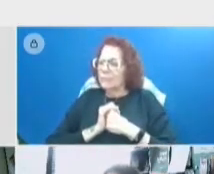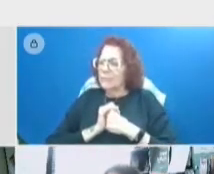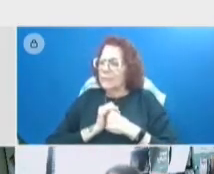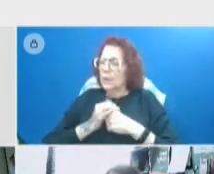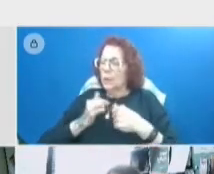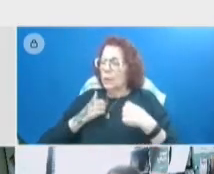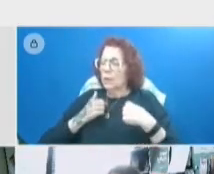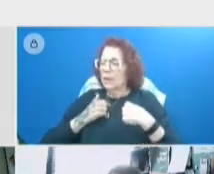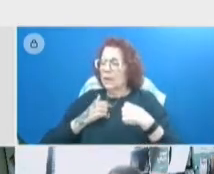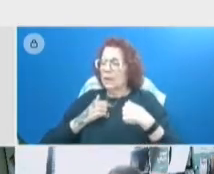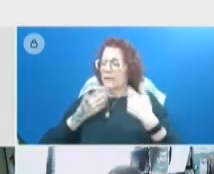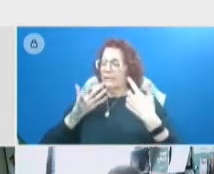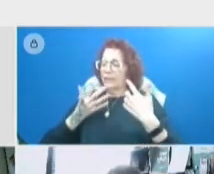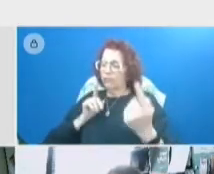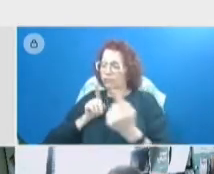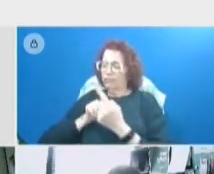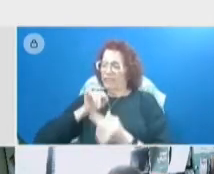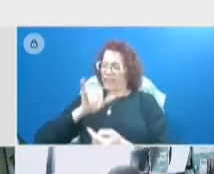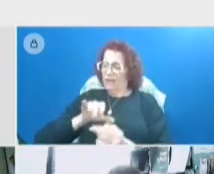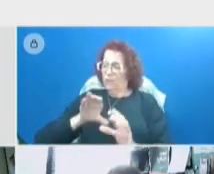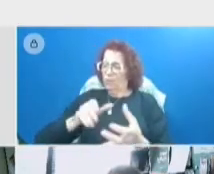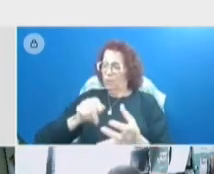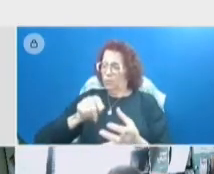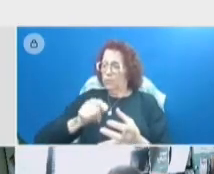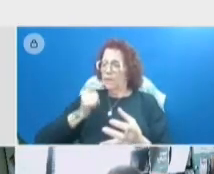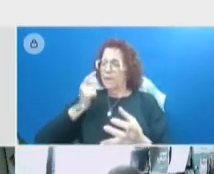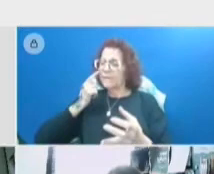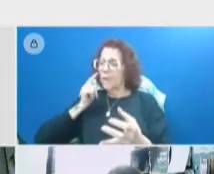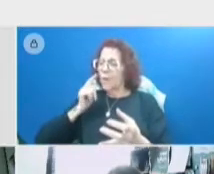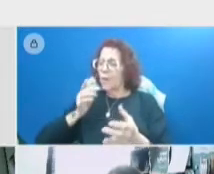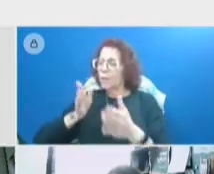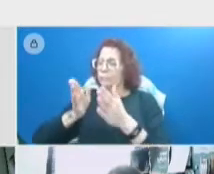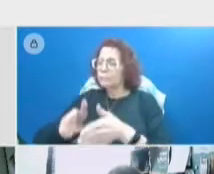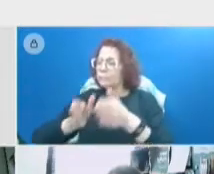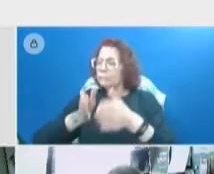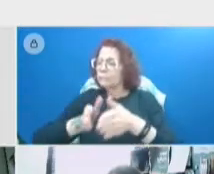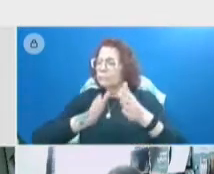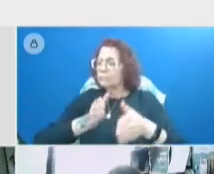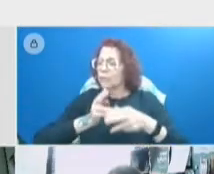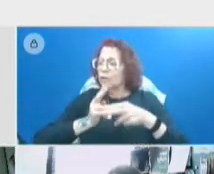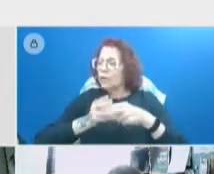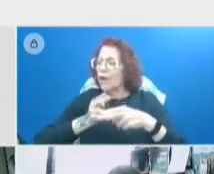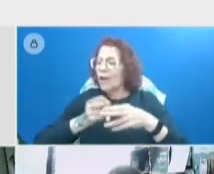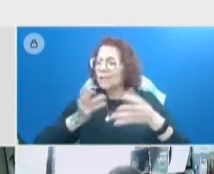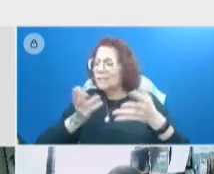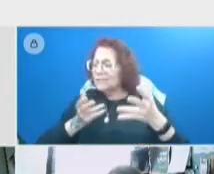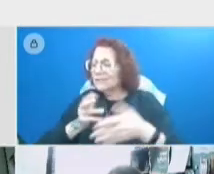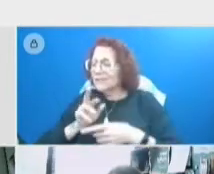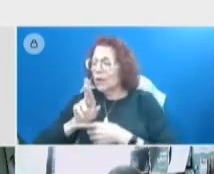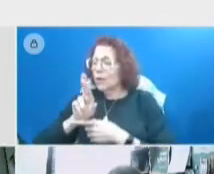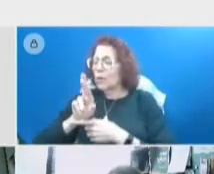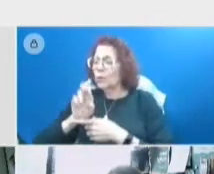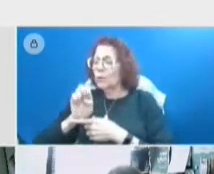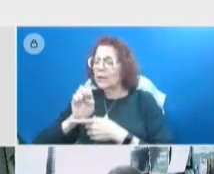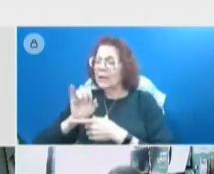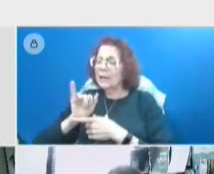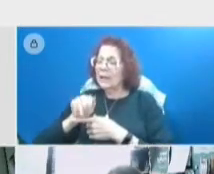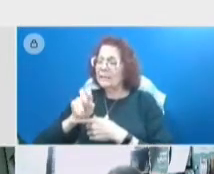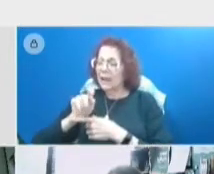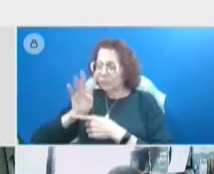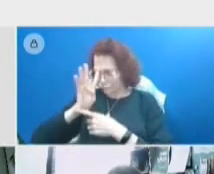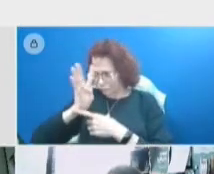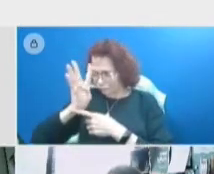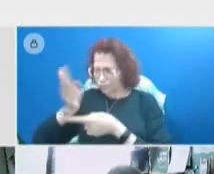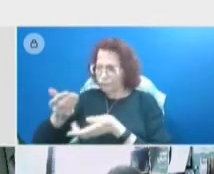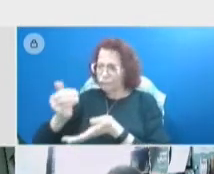group of individuals from Reinvent Albany and also from the New York Press Service.